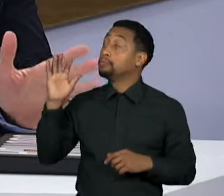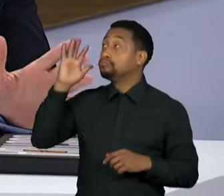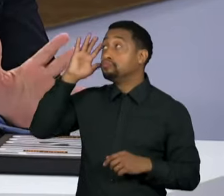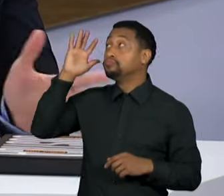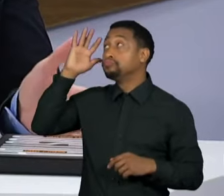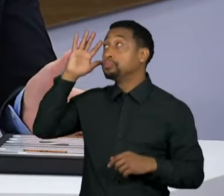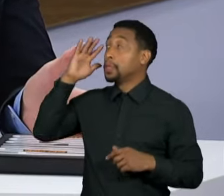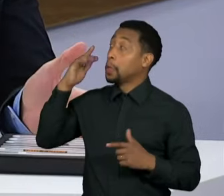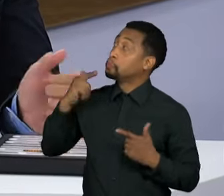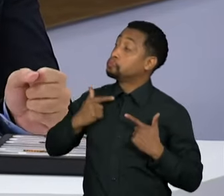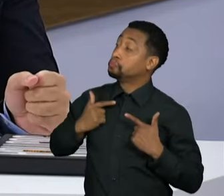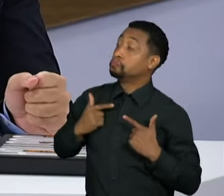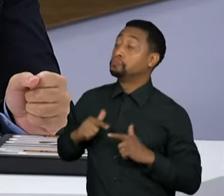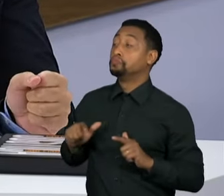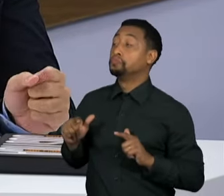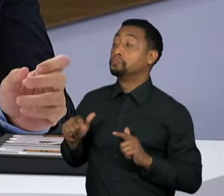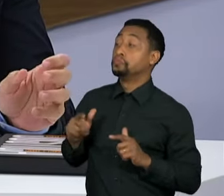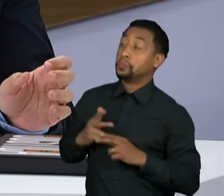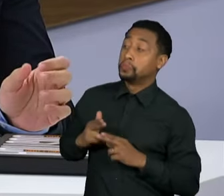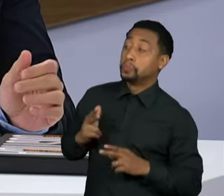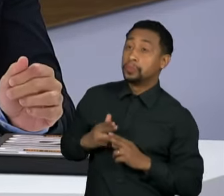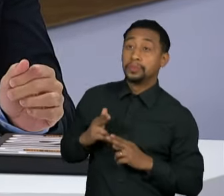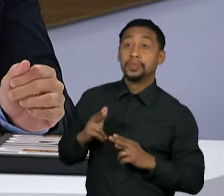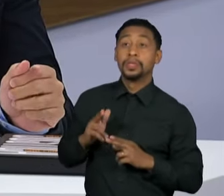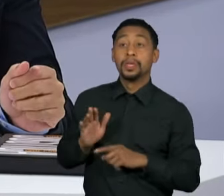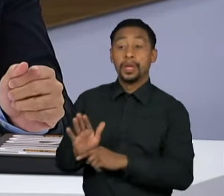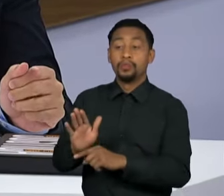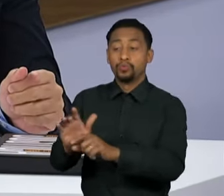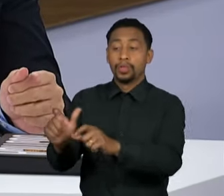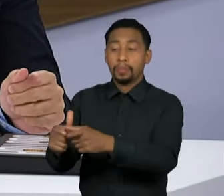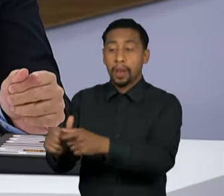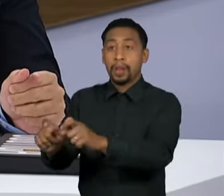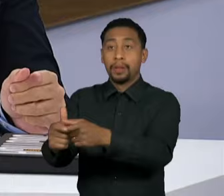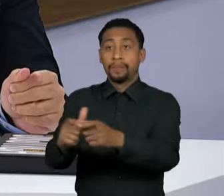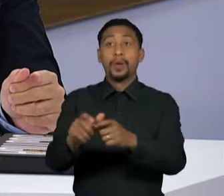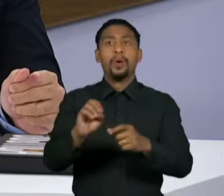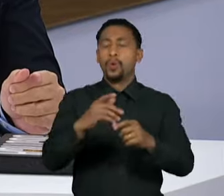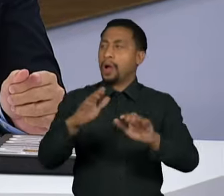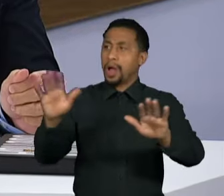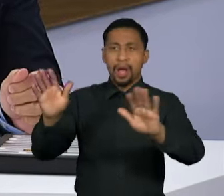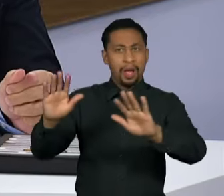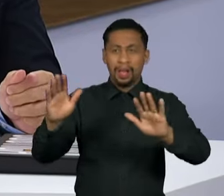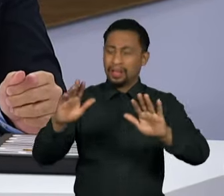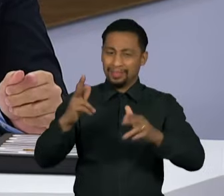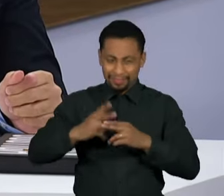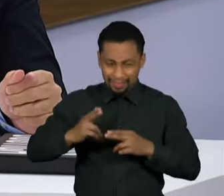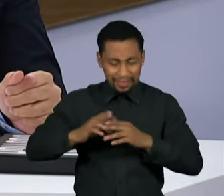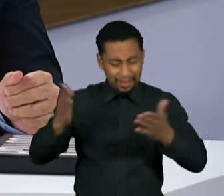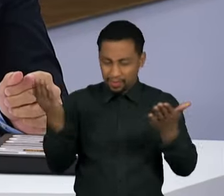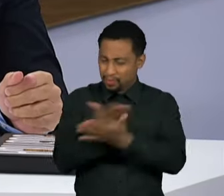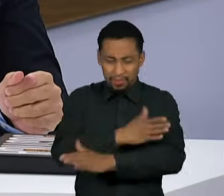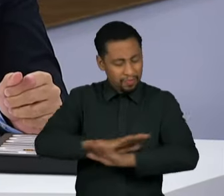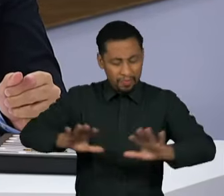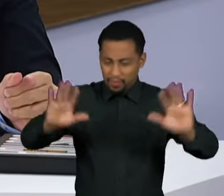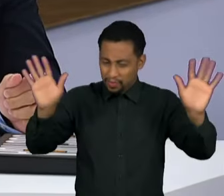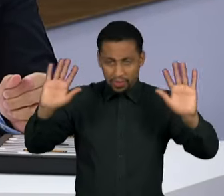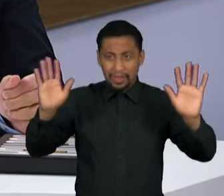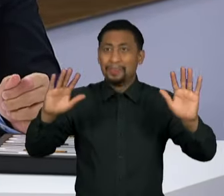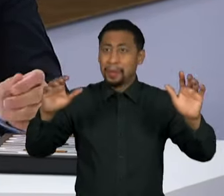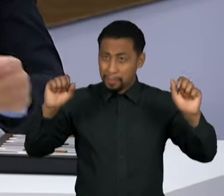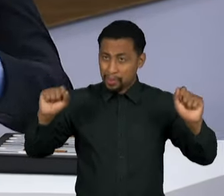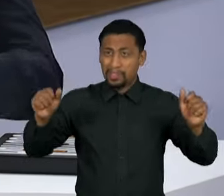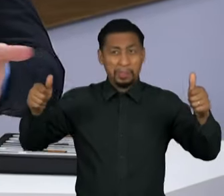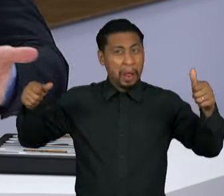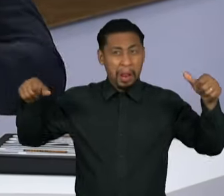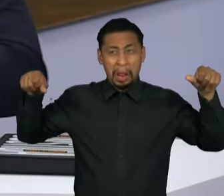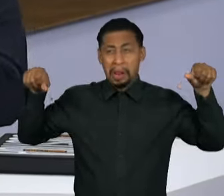garante proteções a minorias, por exemplo, ou rasgar essa ilusão, mas correr o risco de cairmos no mais profundo e